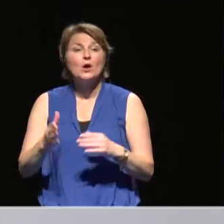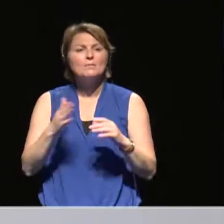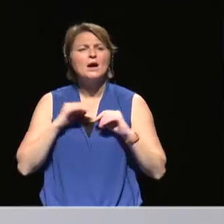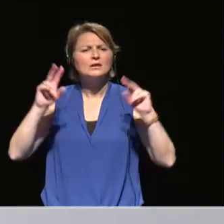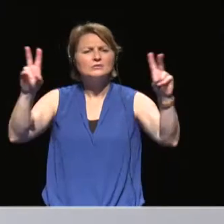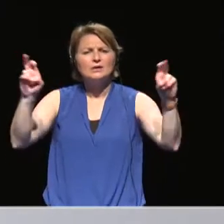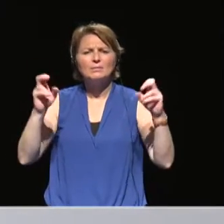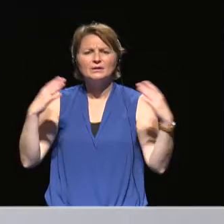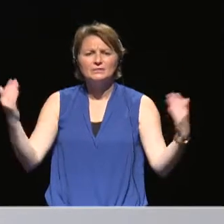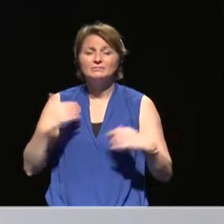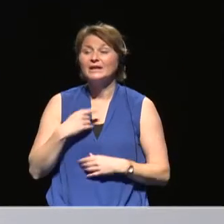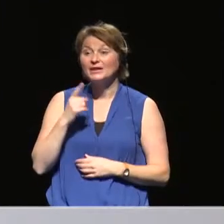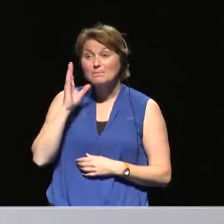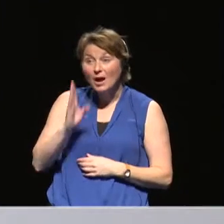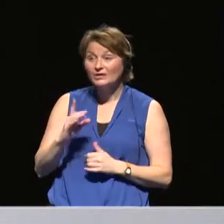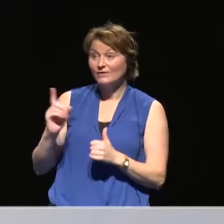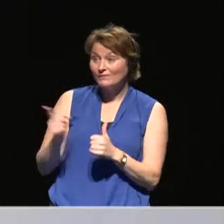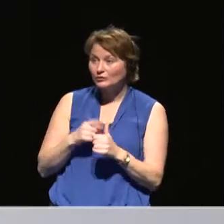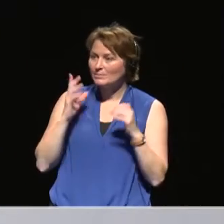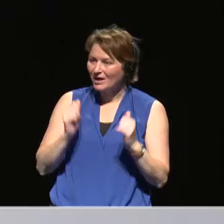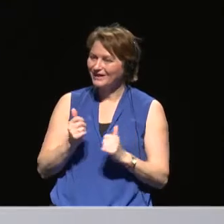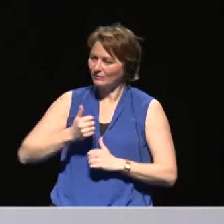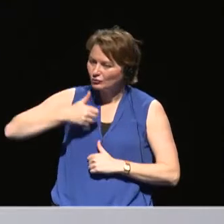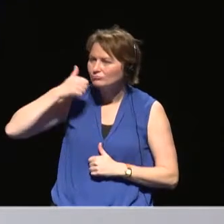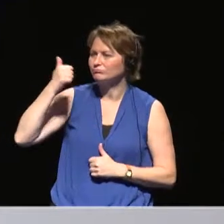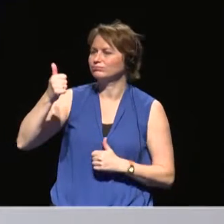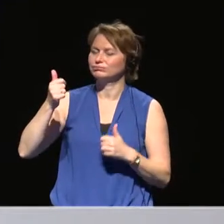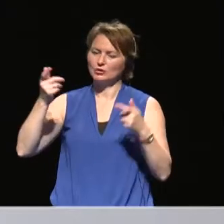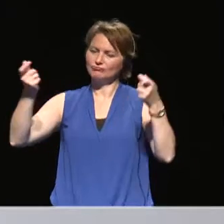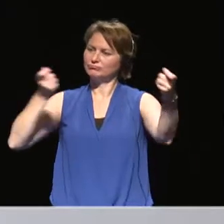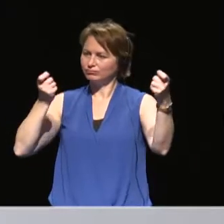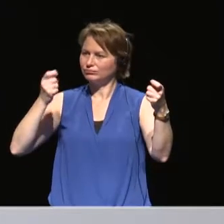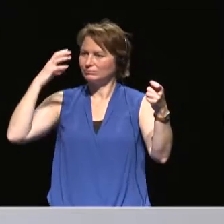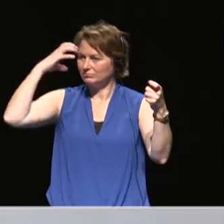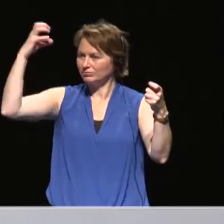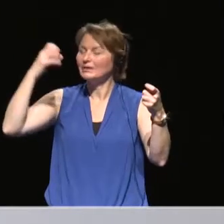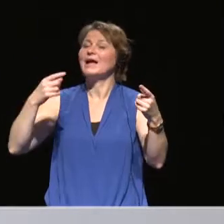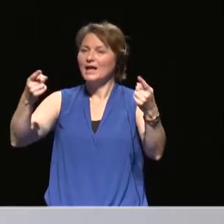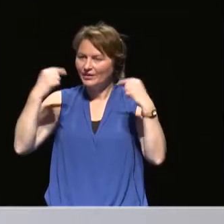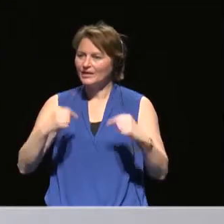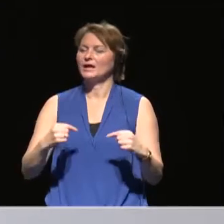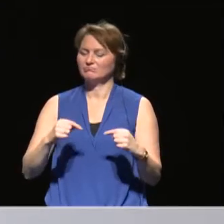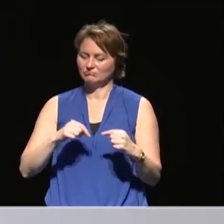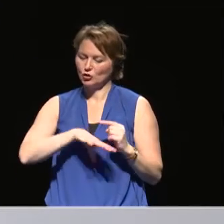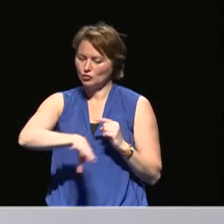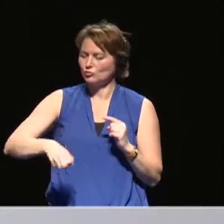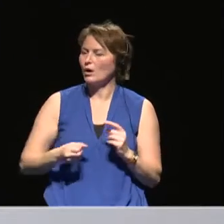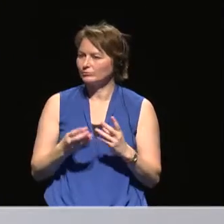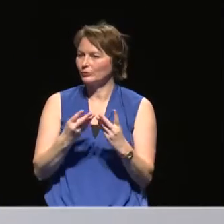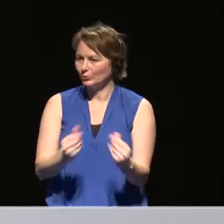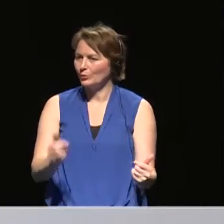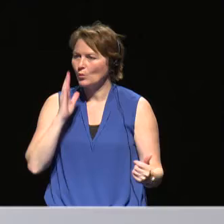against corruption if you don't have good governance. And the other point I'd like to make is in trying to establish good practices, people have to have the